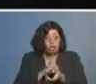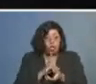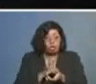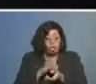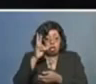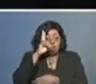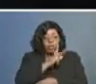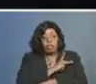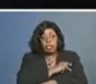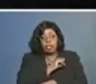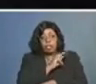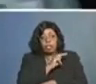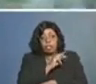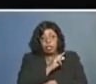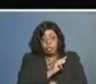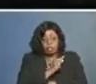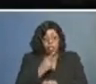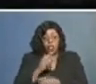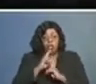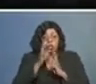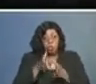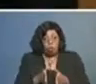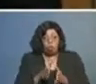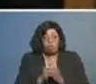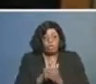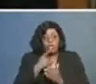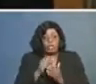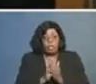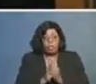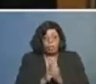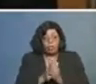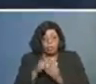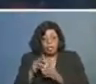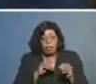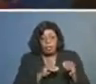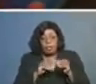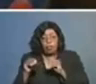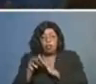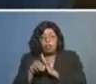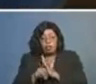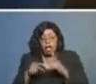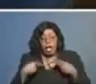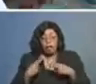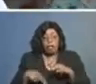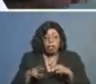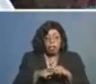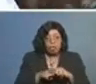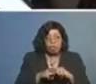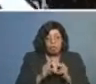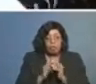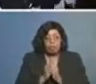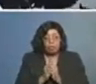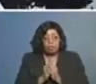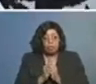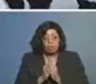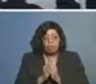King confirming the apprehension with reporters Wednesday, pointing out that migratory movement has increased significantly. That